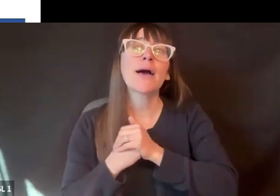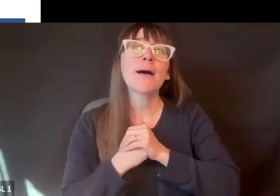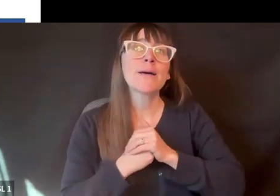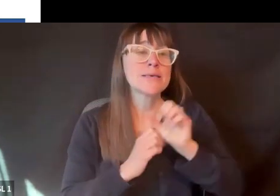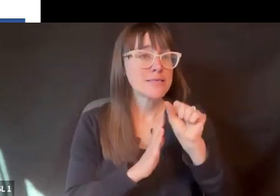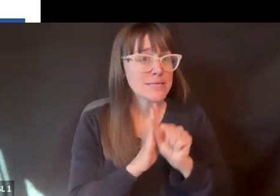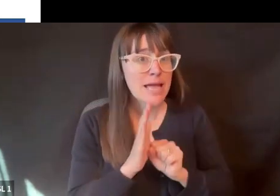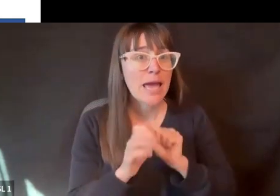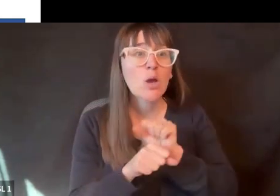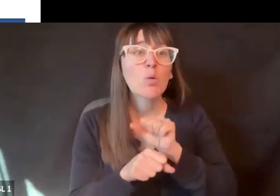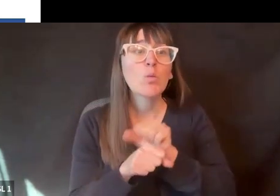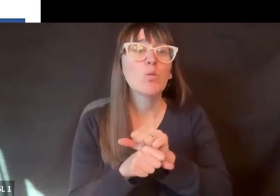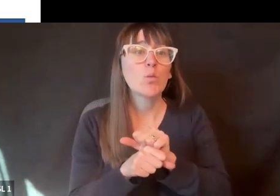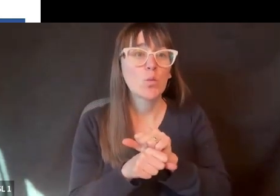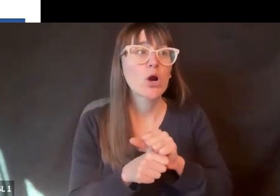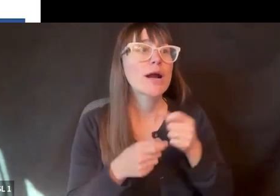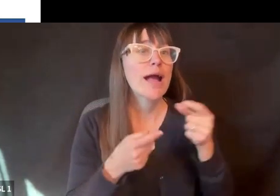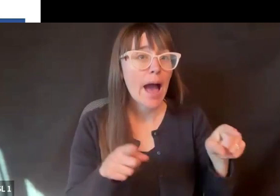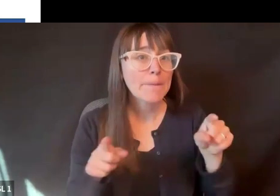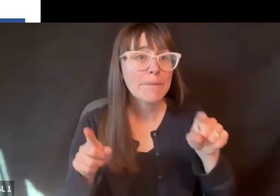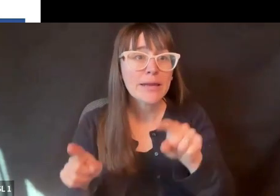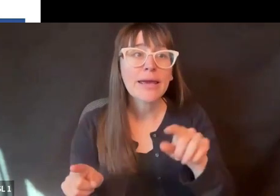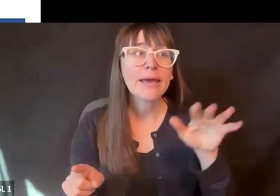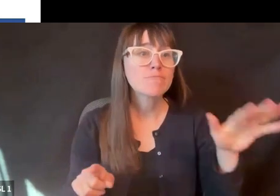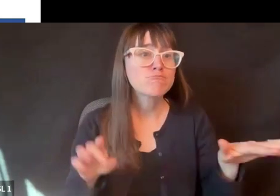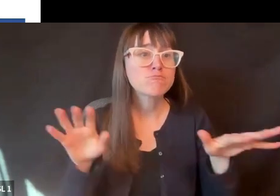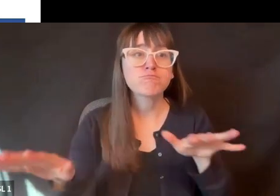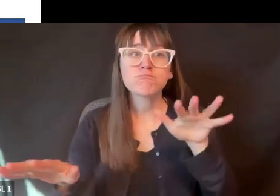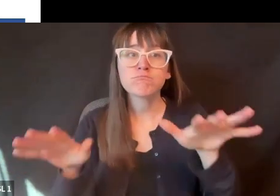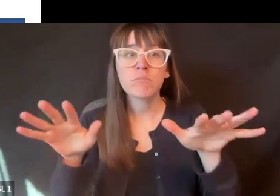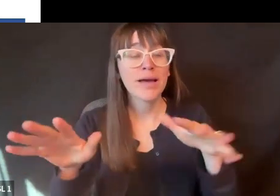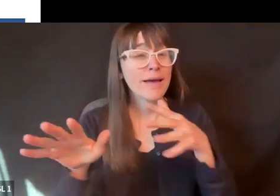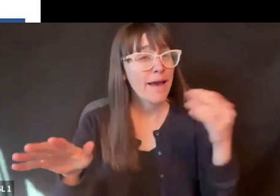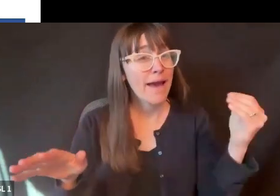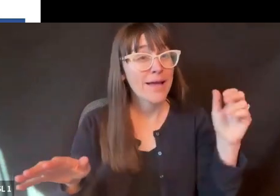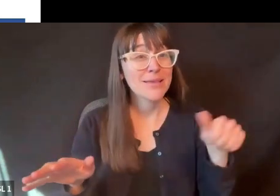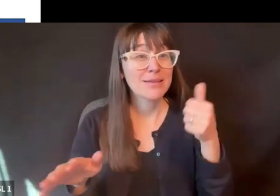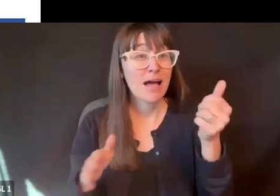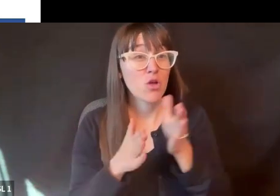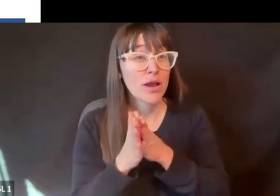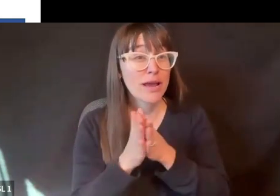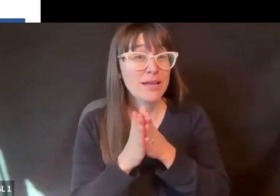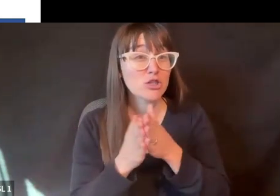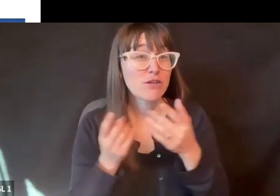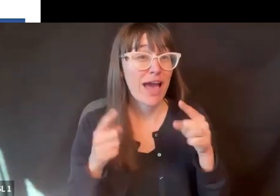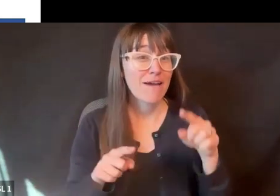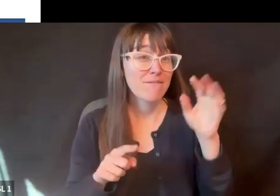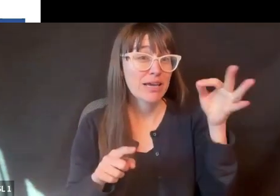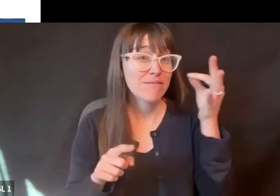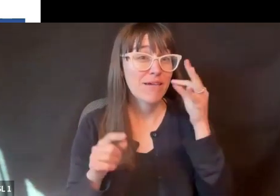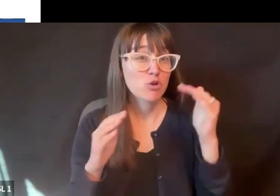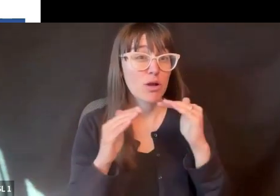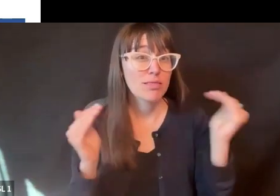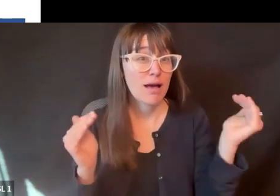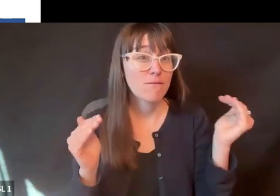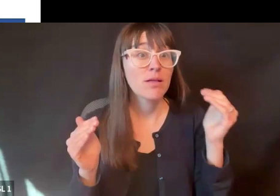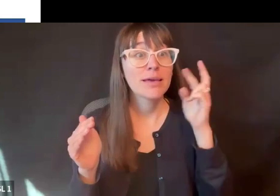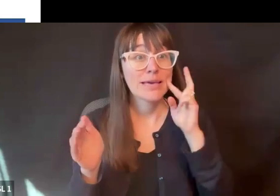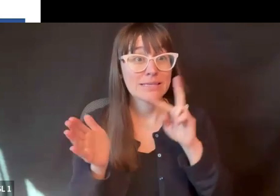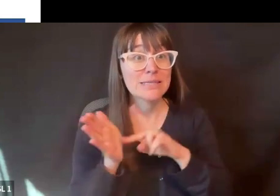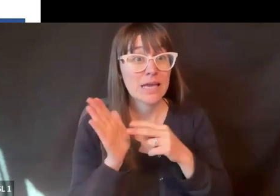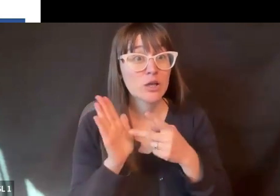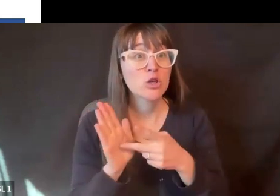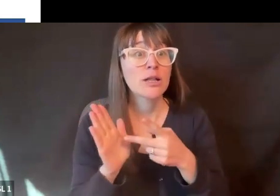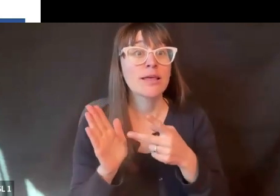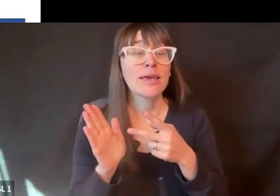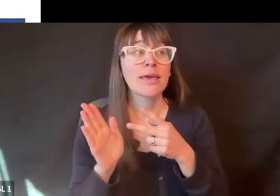and disability, there's state work now in California being done, but there's also this another initiative on the federal level that